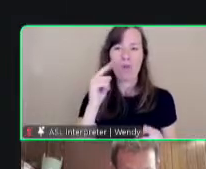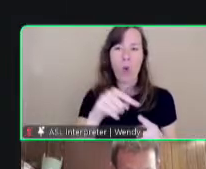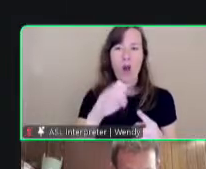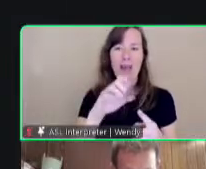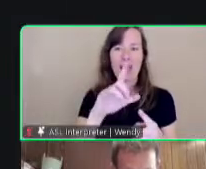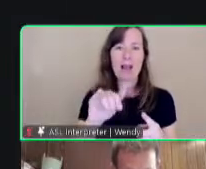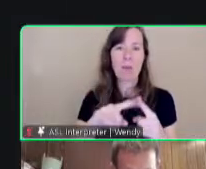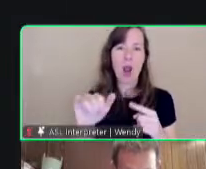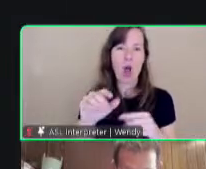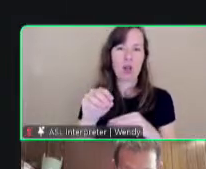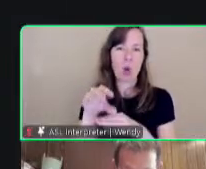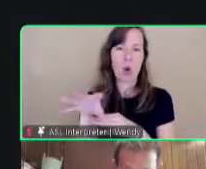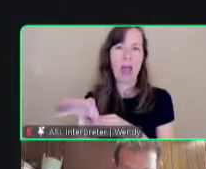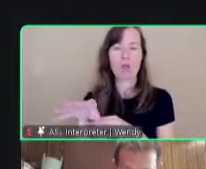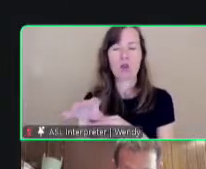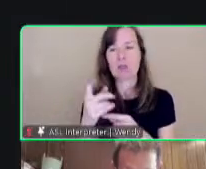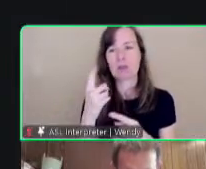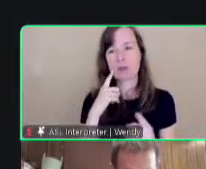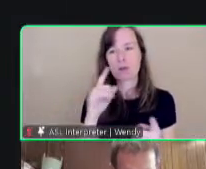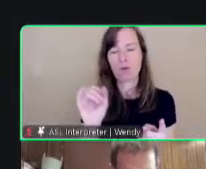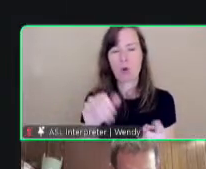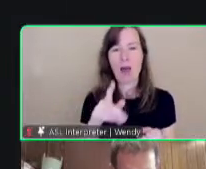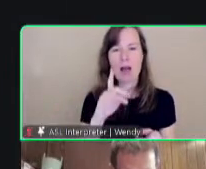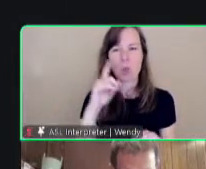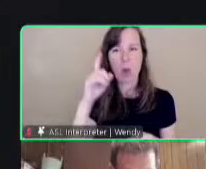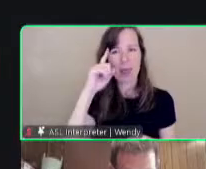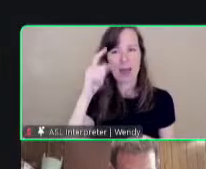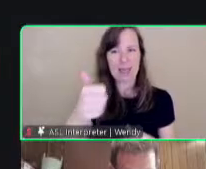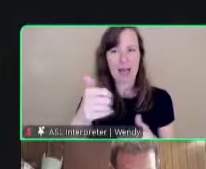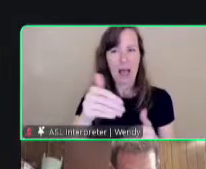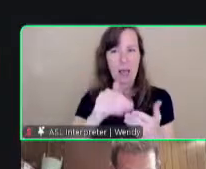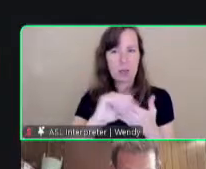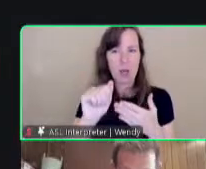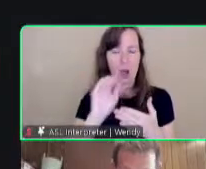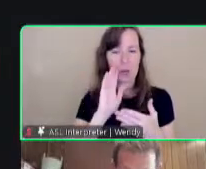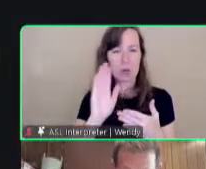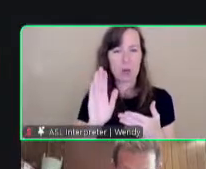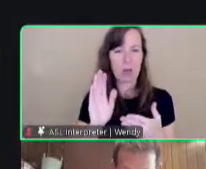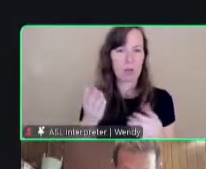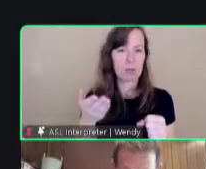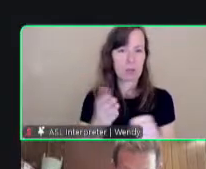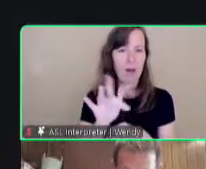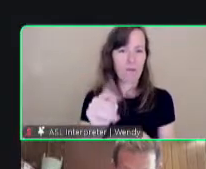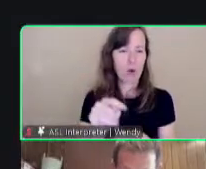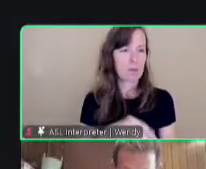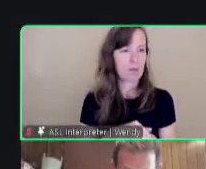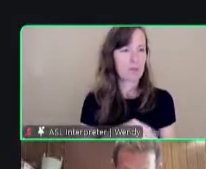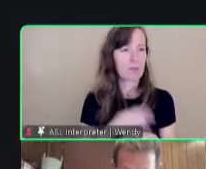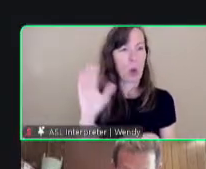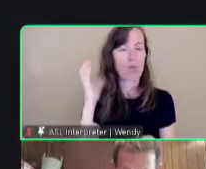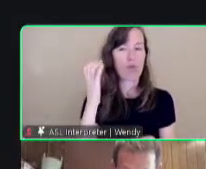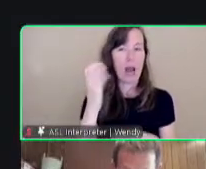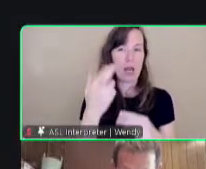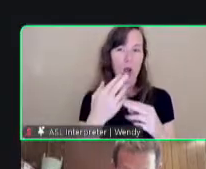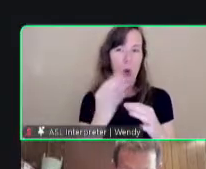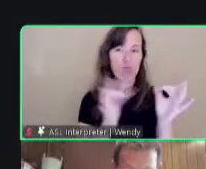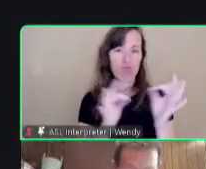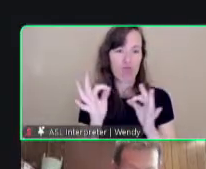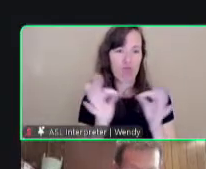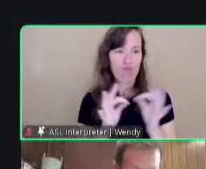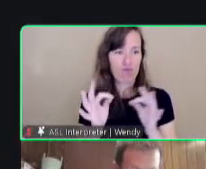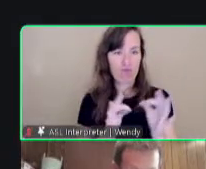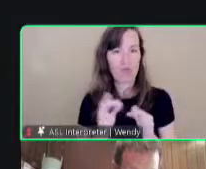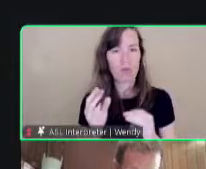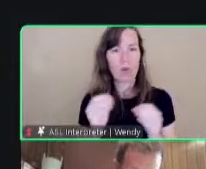think $10,000 can cover that. Kept the radio repair flat. The